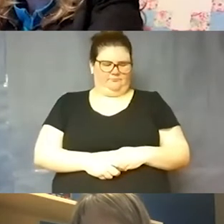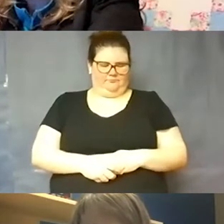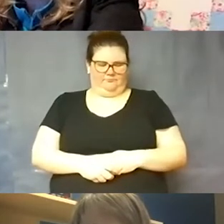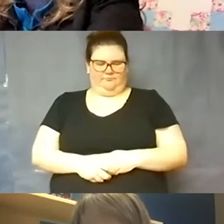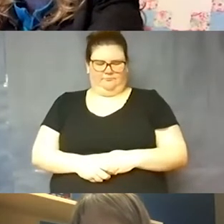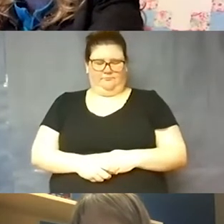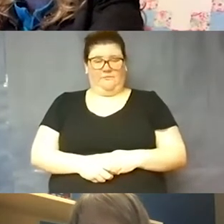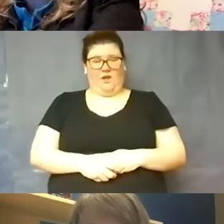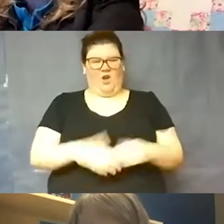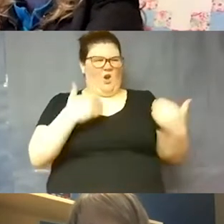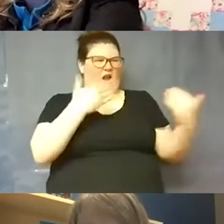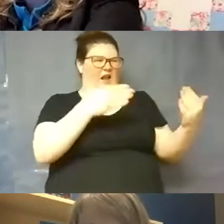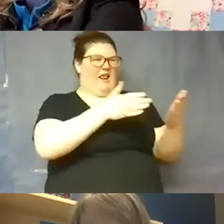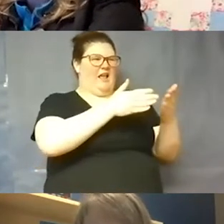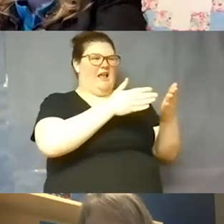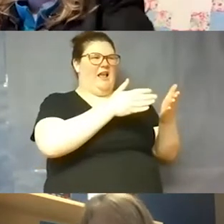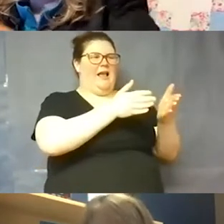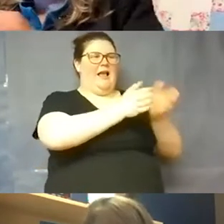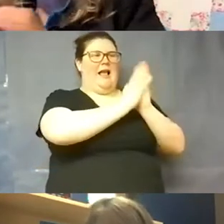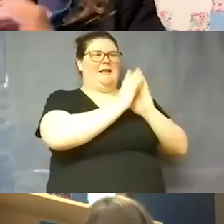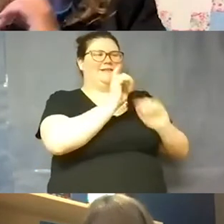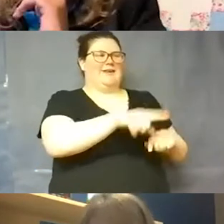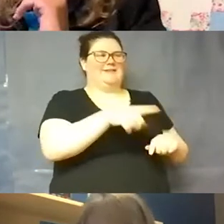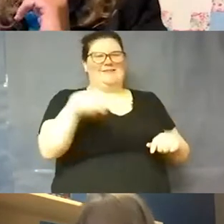Can you go ahead and ask a question so they can start?